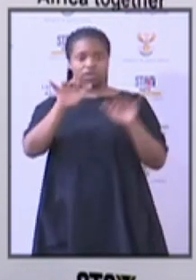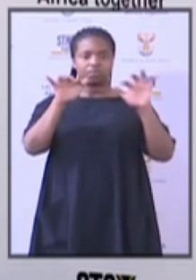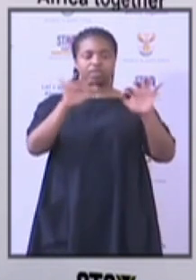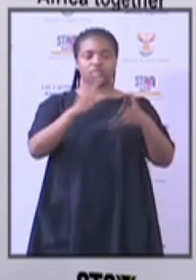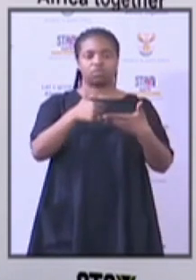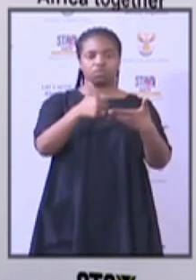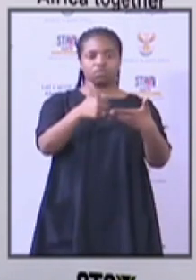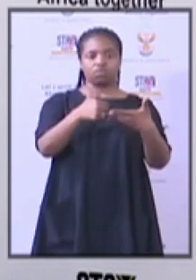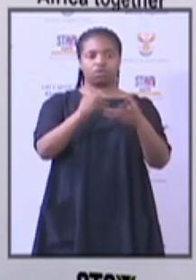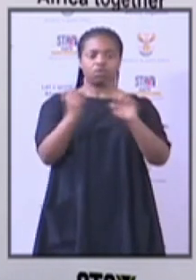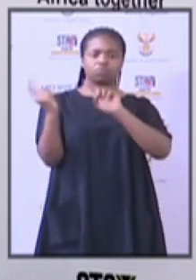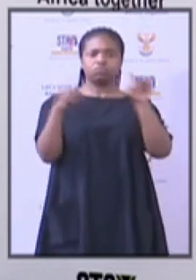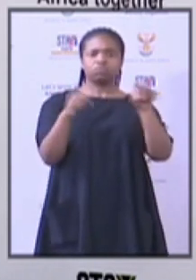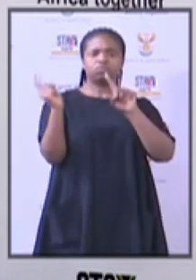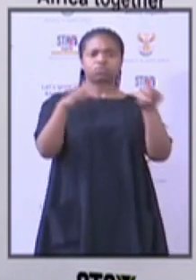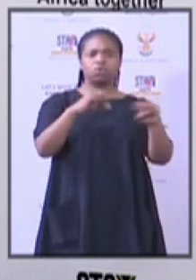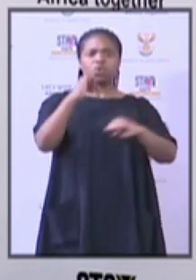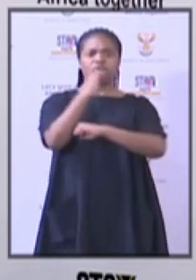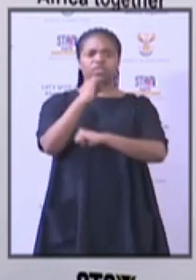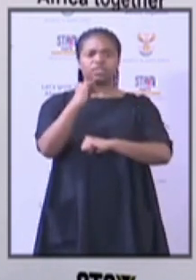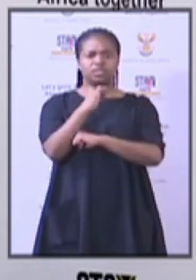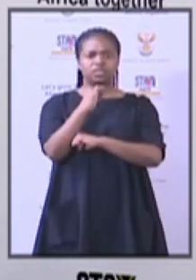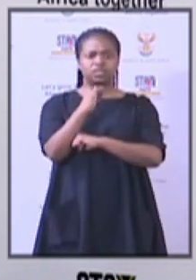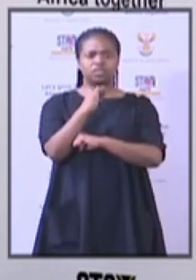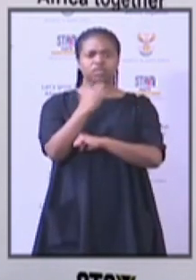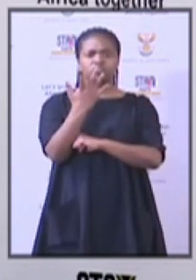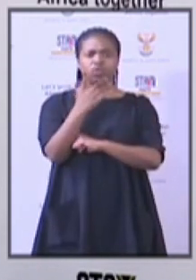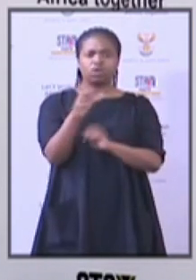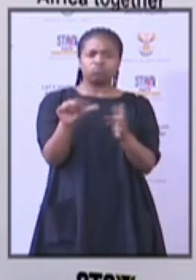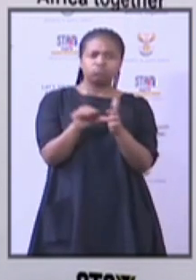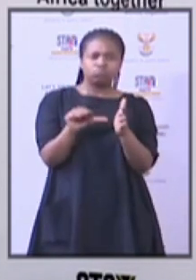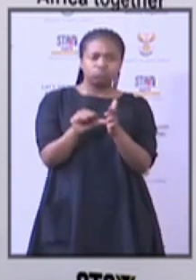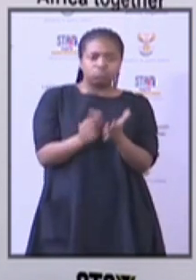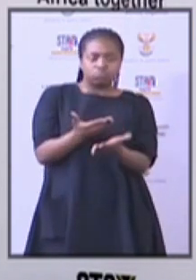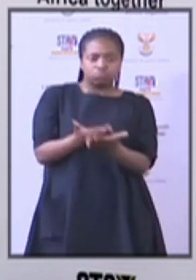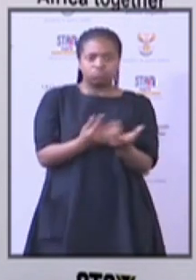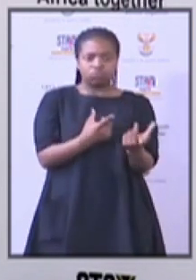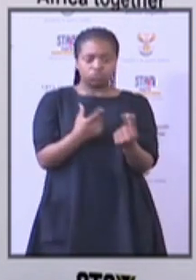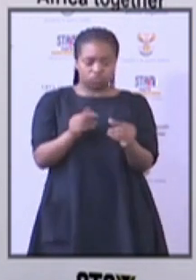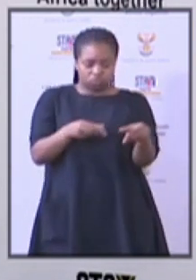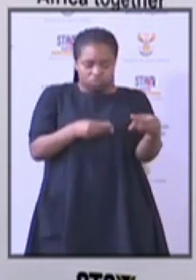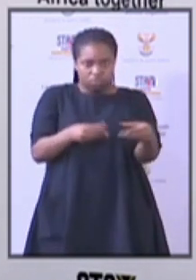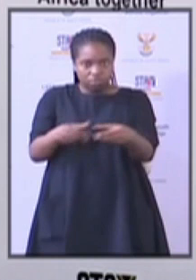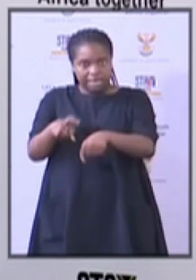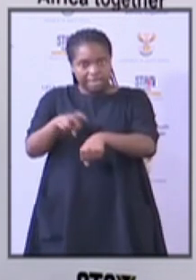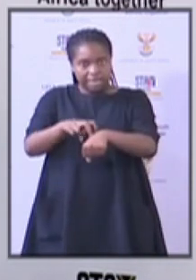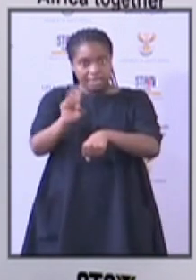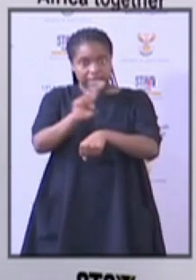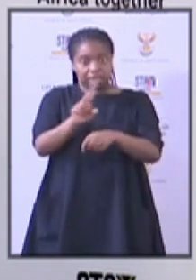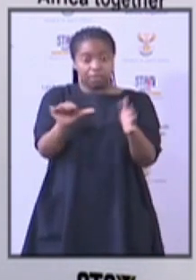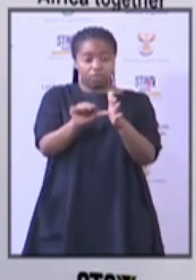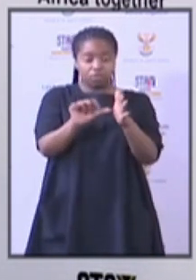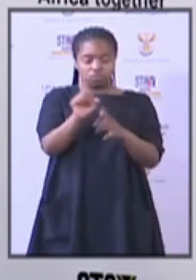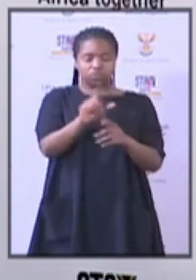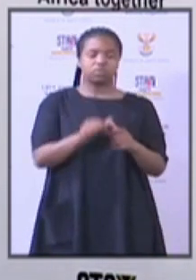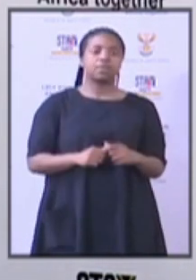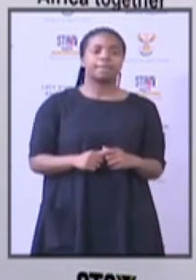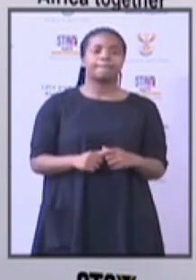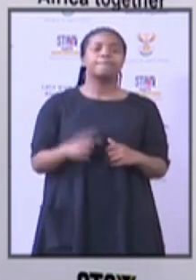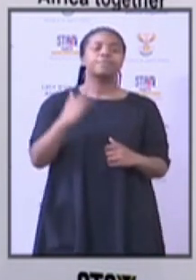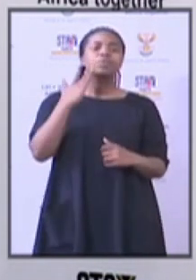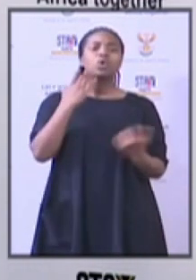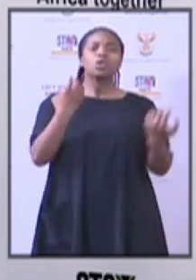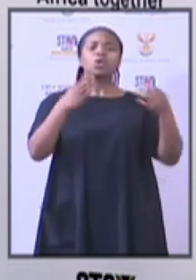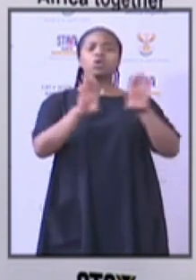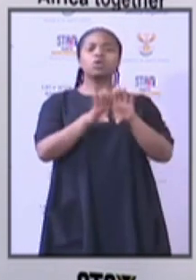who visited our offices with crucial enabling documents. So it means even during the lockdown, when